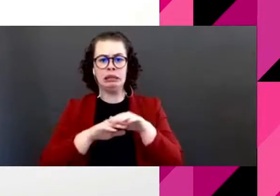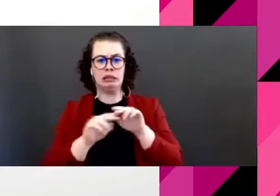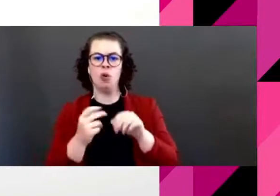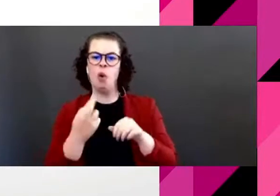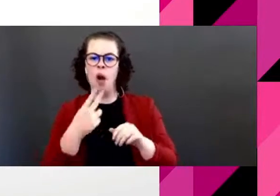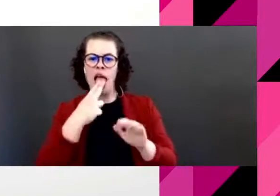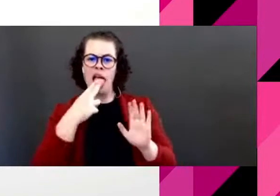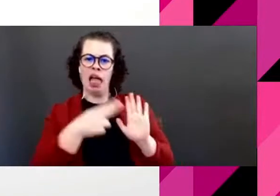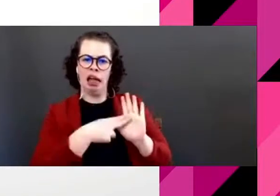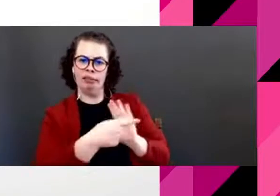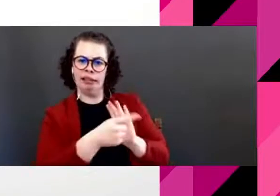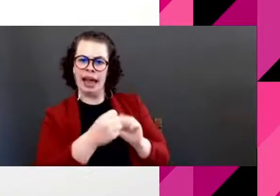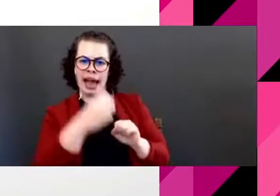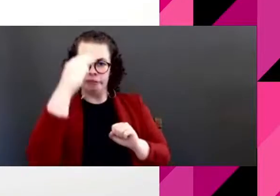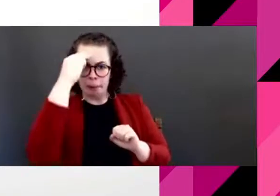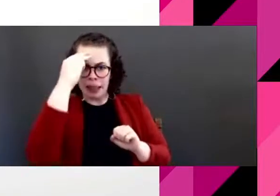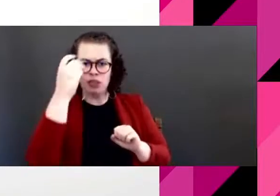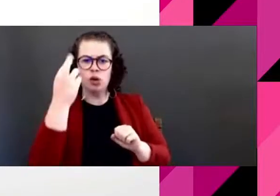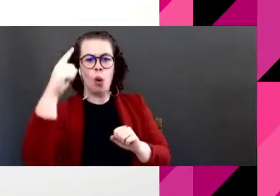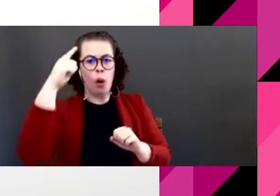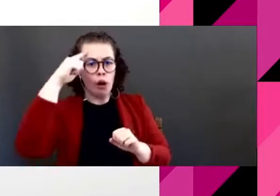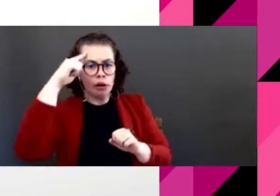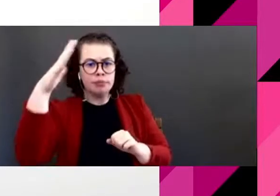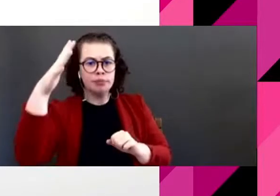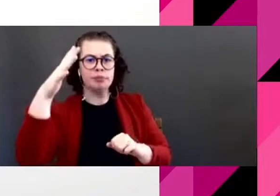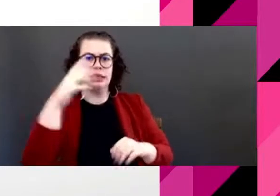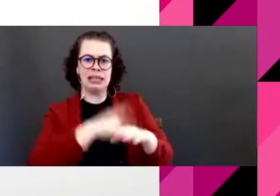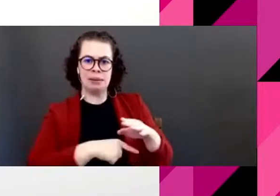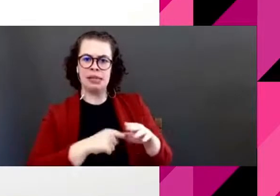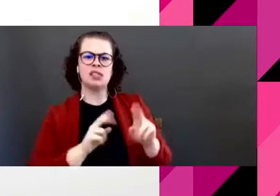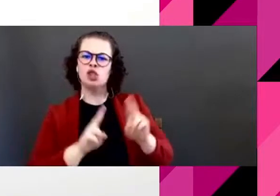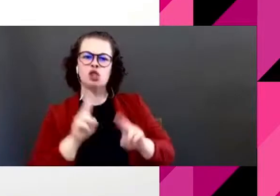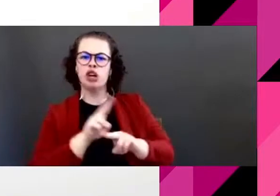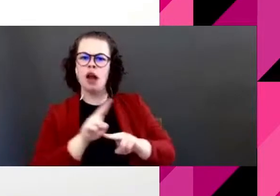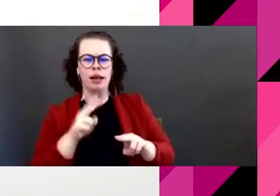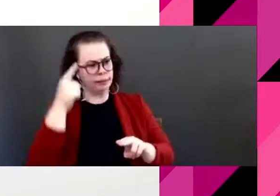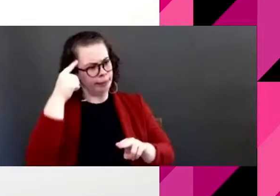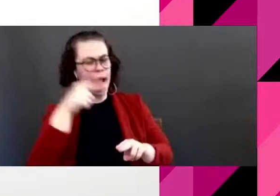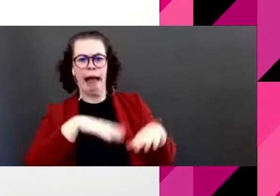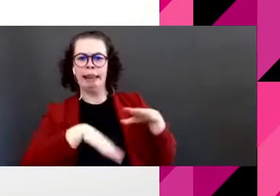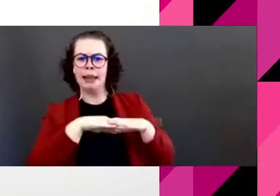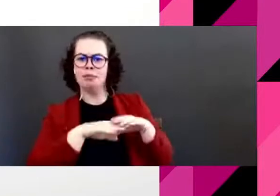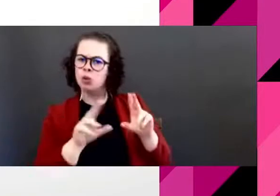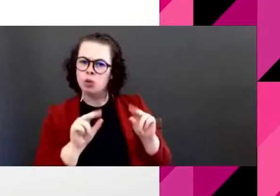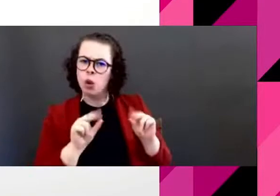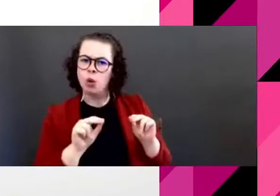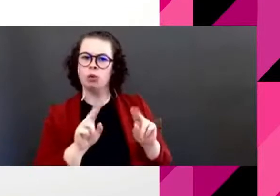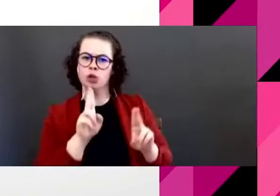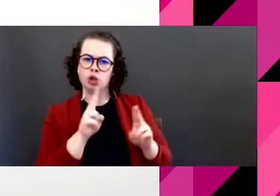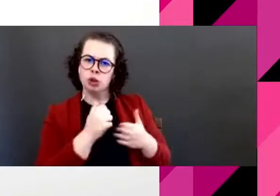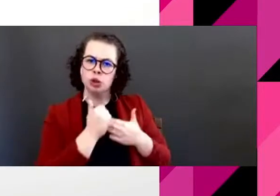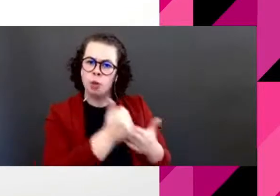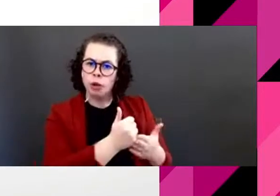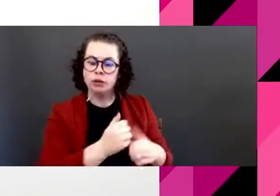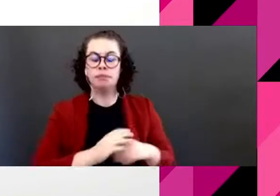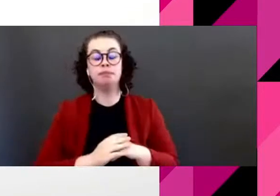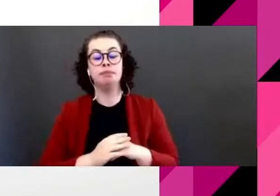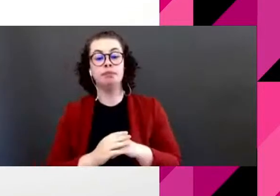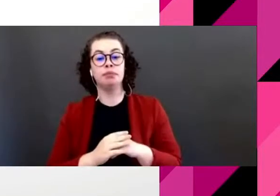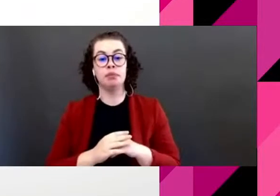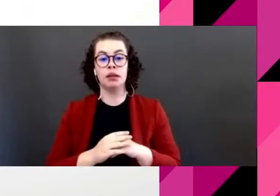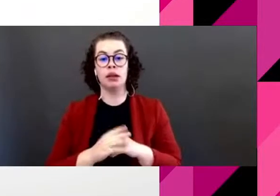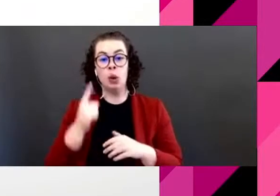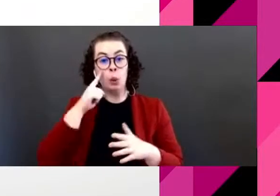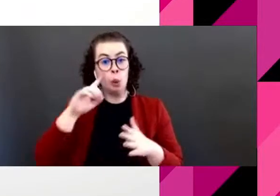and mental incapacity. We question the limitations to participate in the processes as witness. So